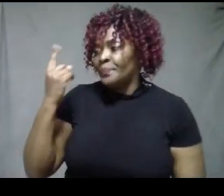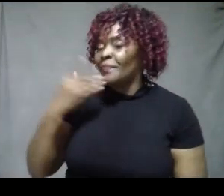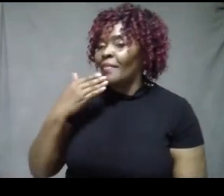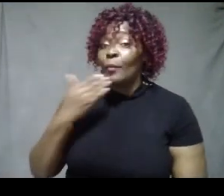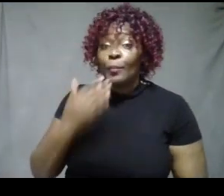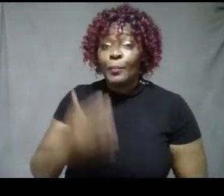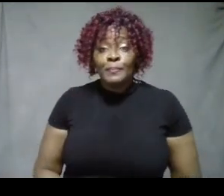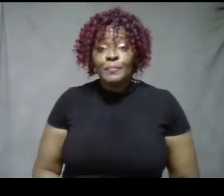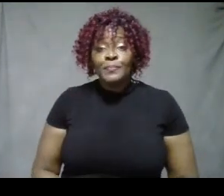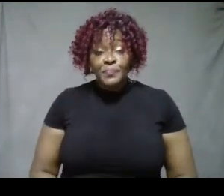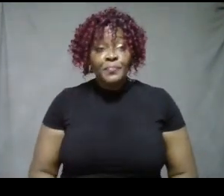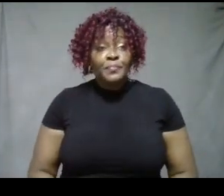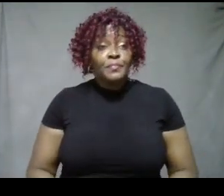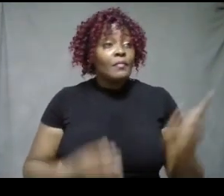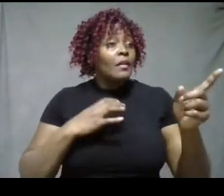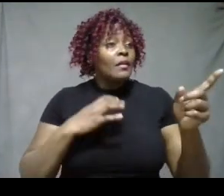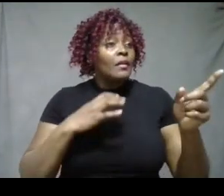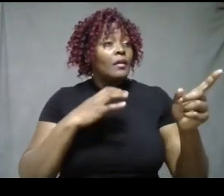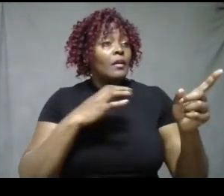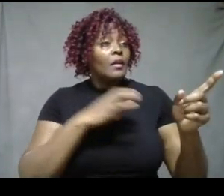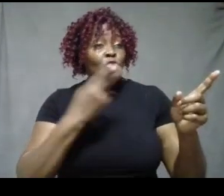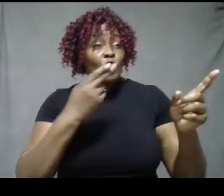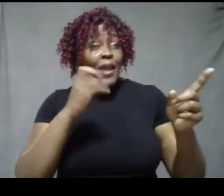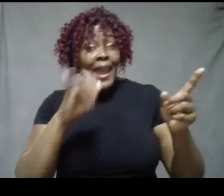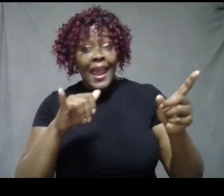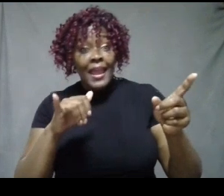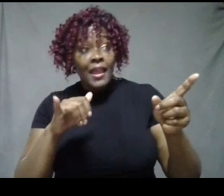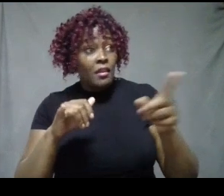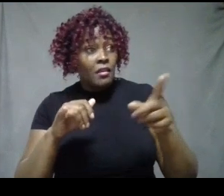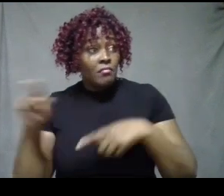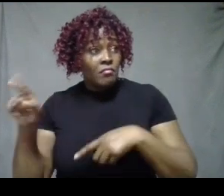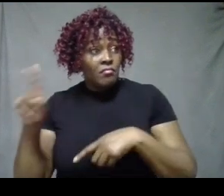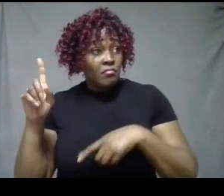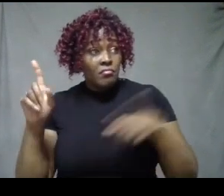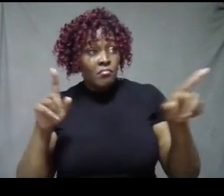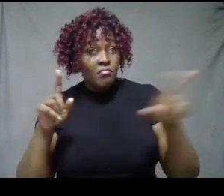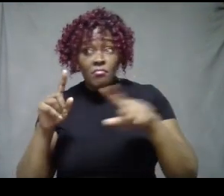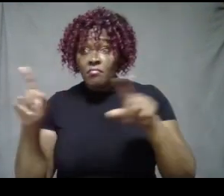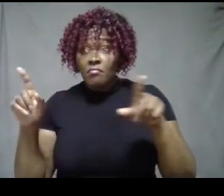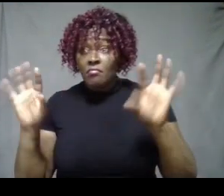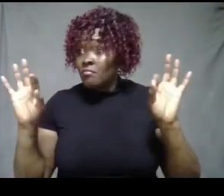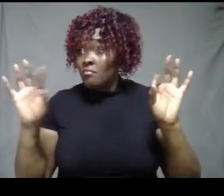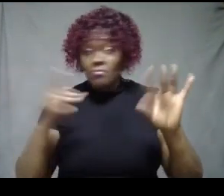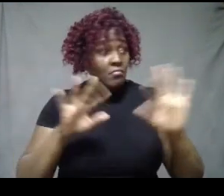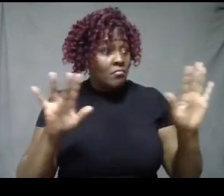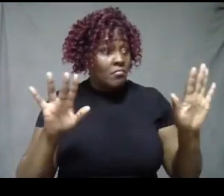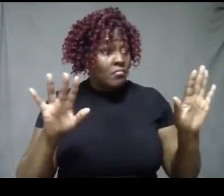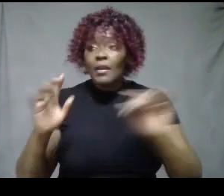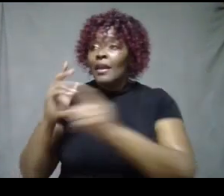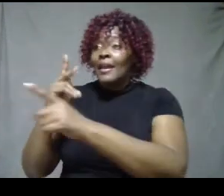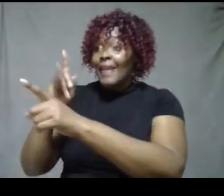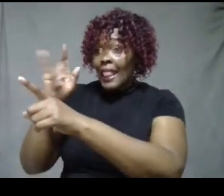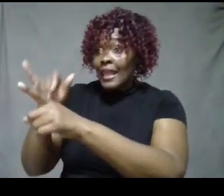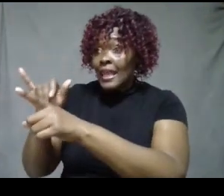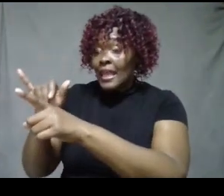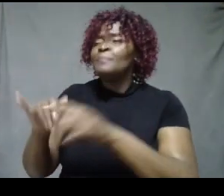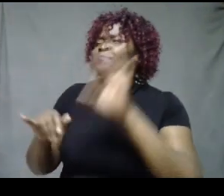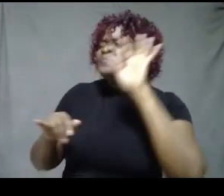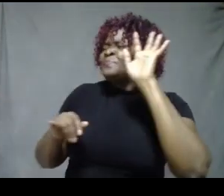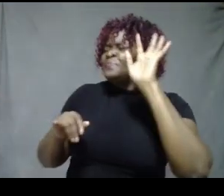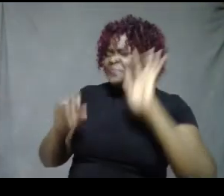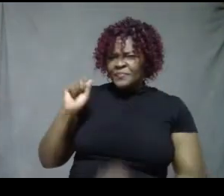All right, Commissioner Hay, anything to add while we have Mr. Durgan? No, you're good. All right, Commissioner Kelly? Yeah,